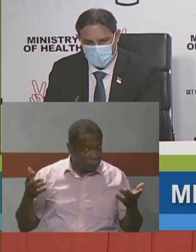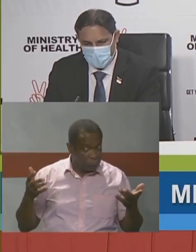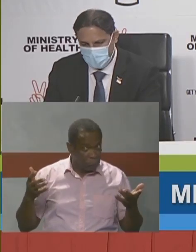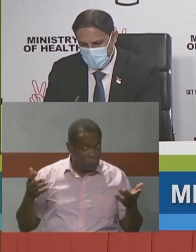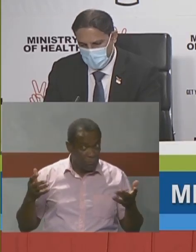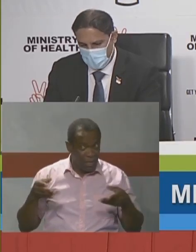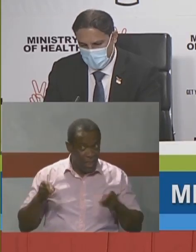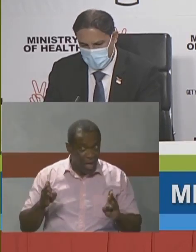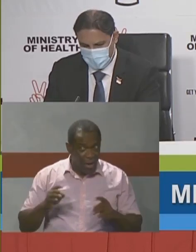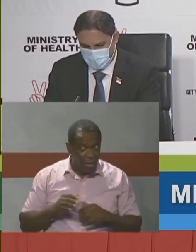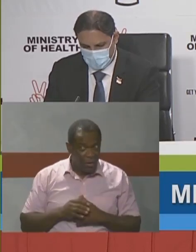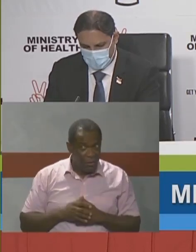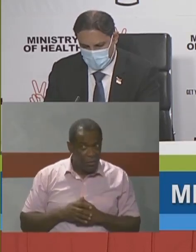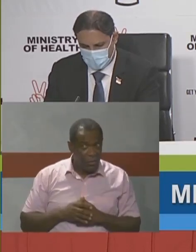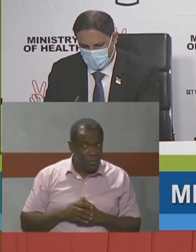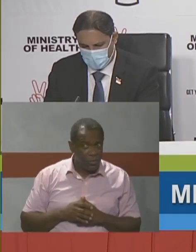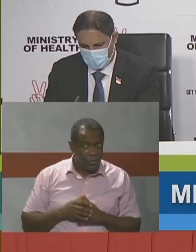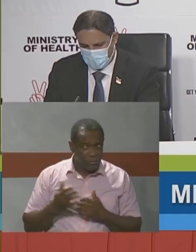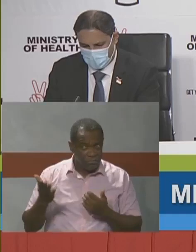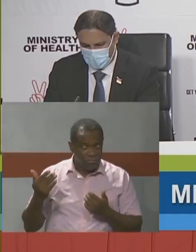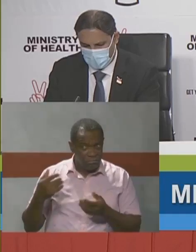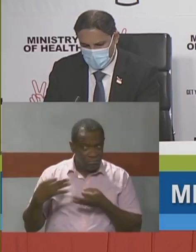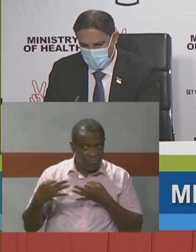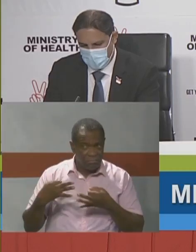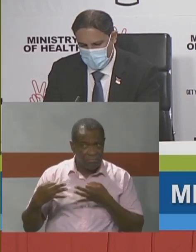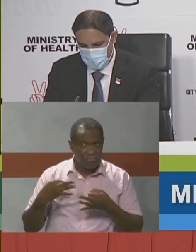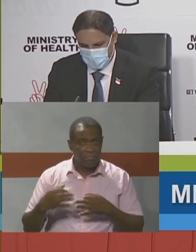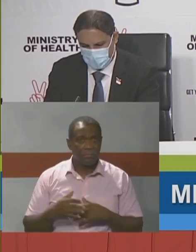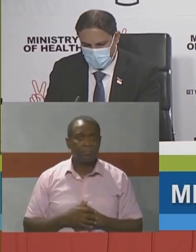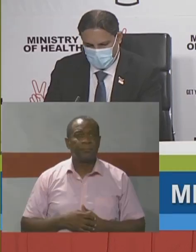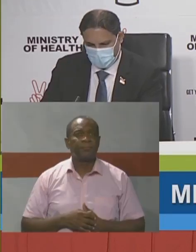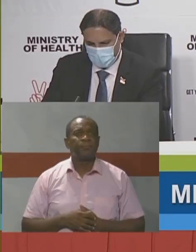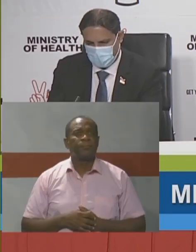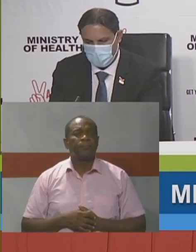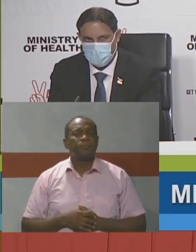zone guidelines. Thank you. So the